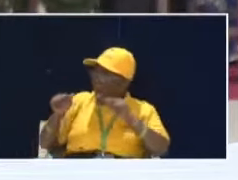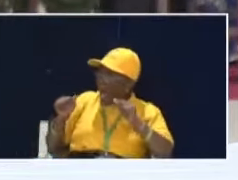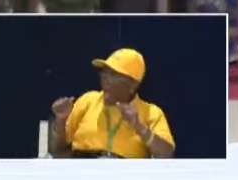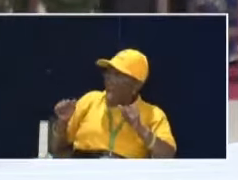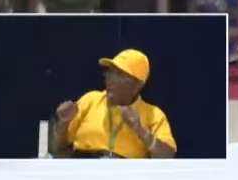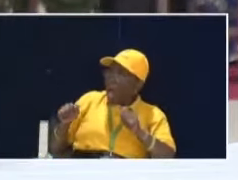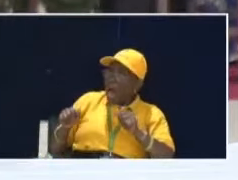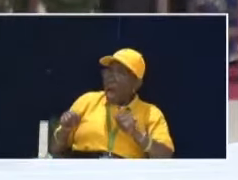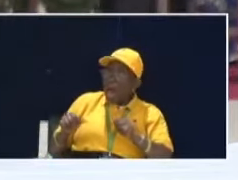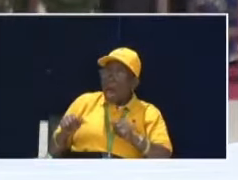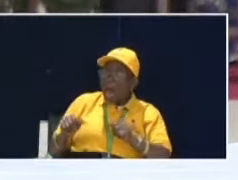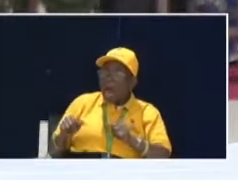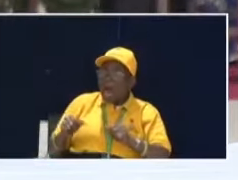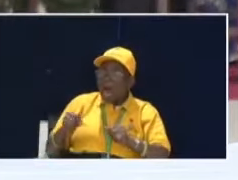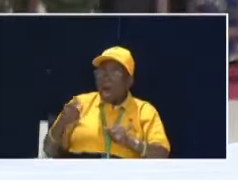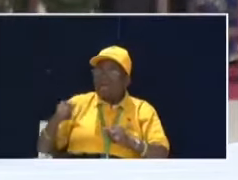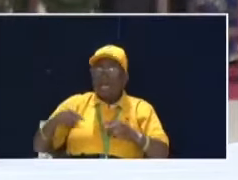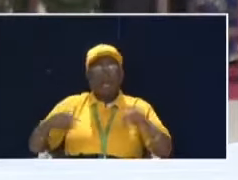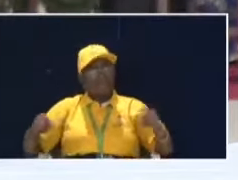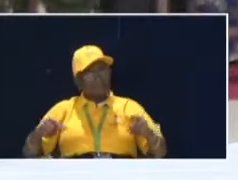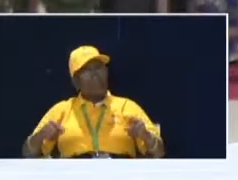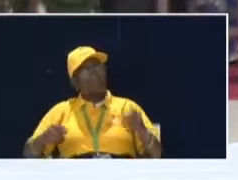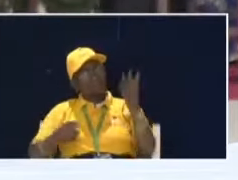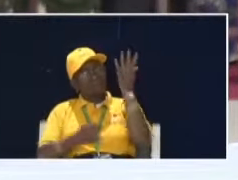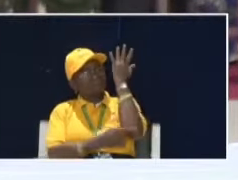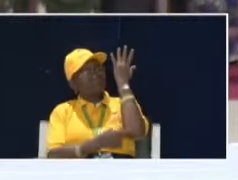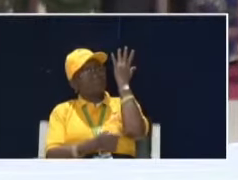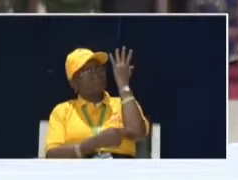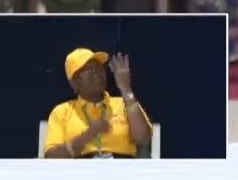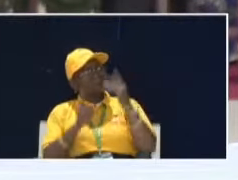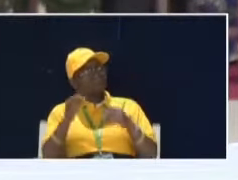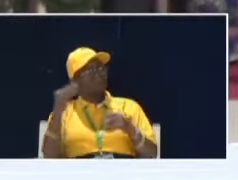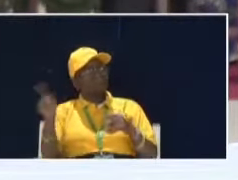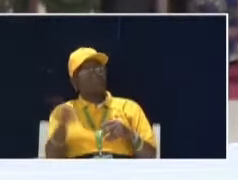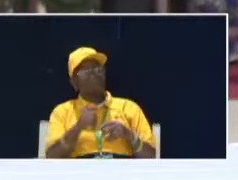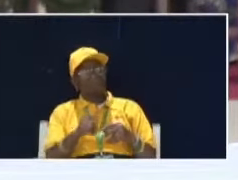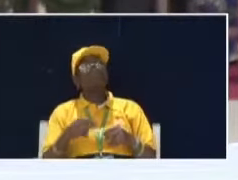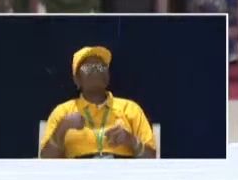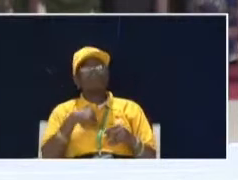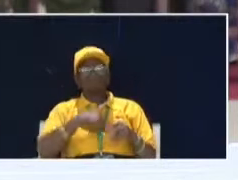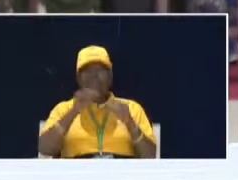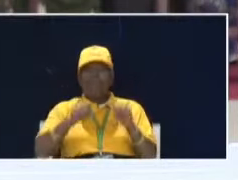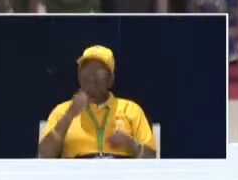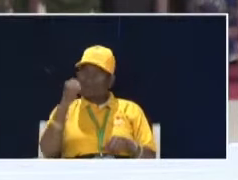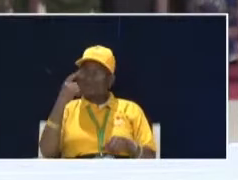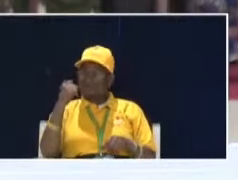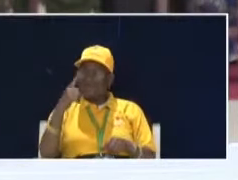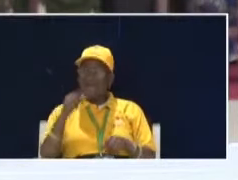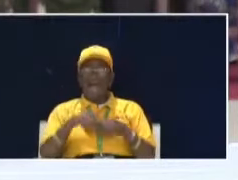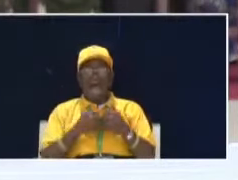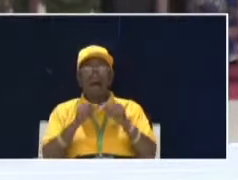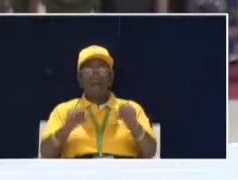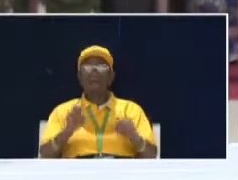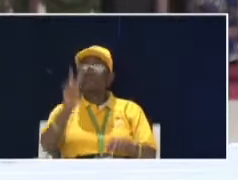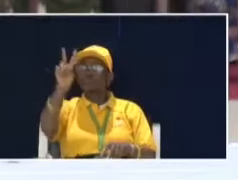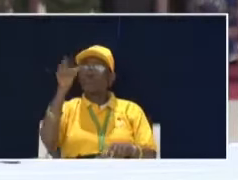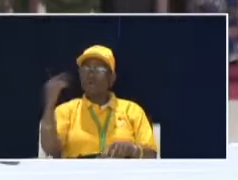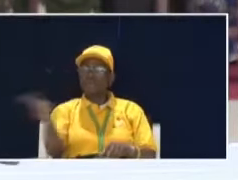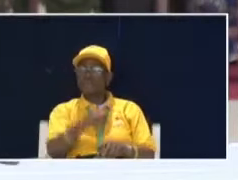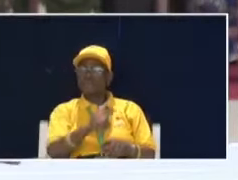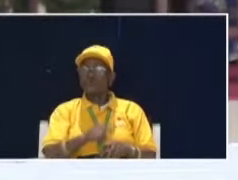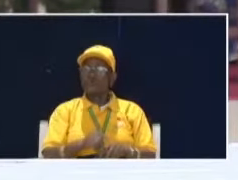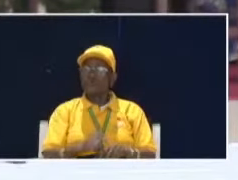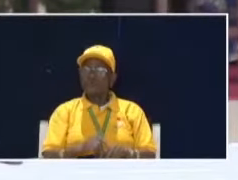if the enemy is tormenting one of you, we can understand. How can the two of you be tormenting each